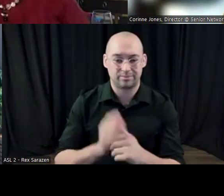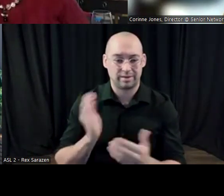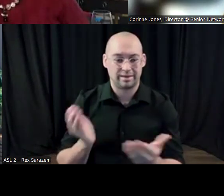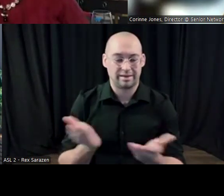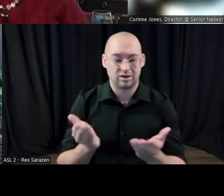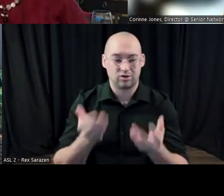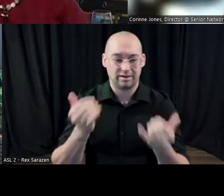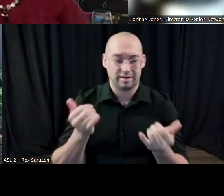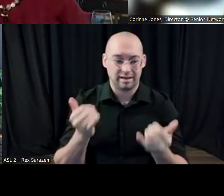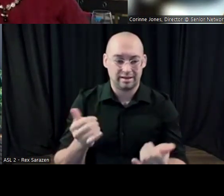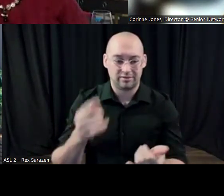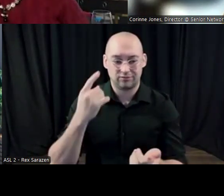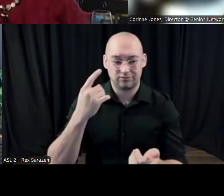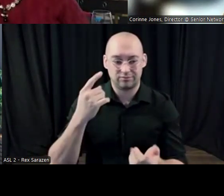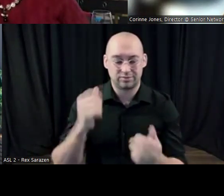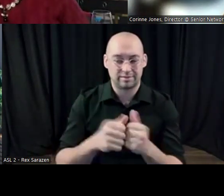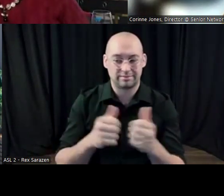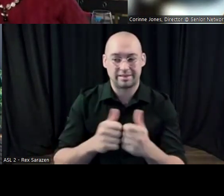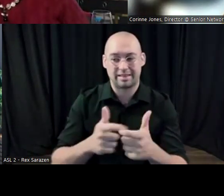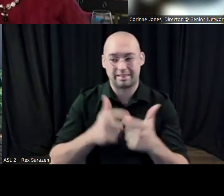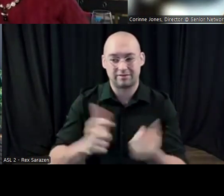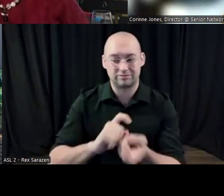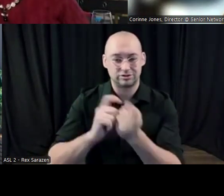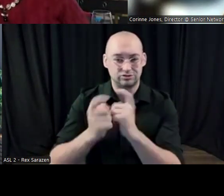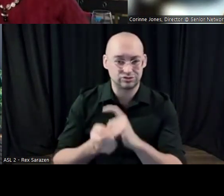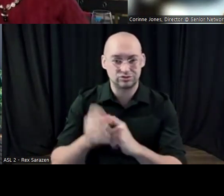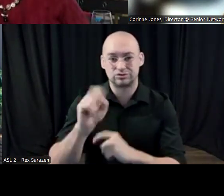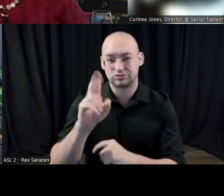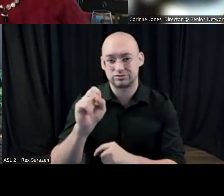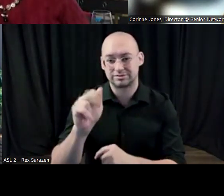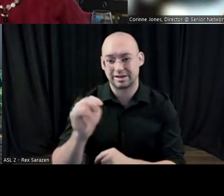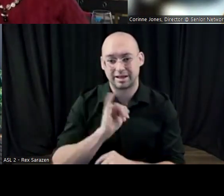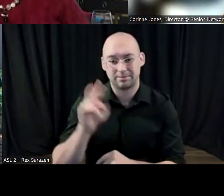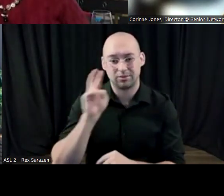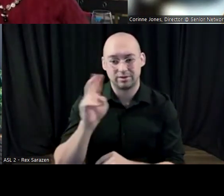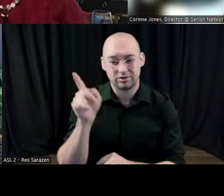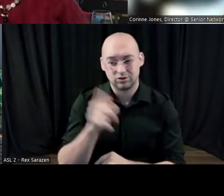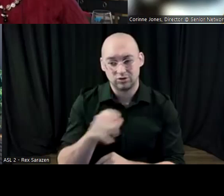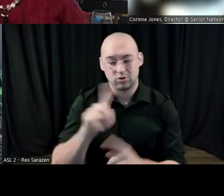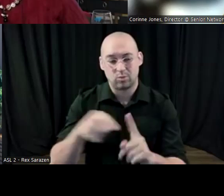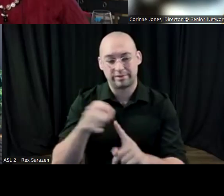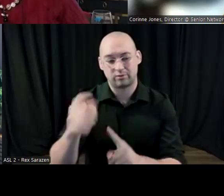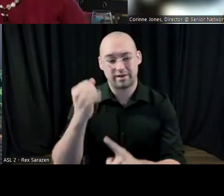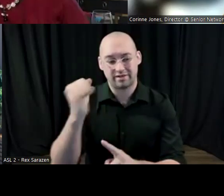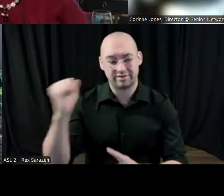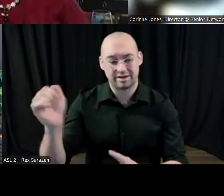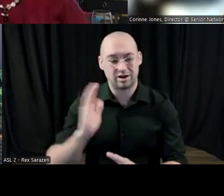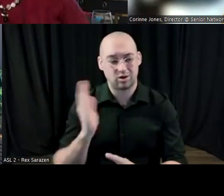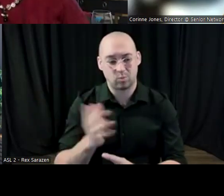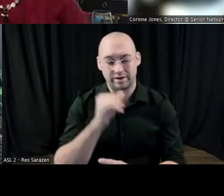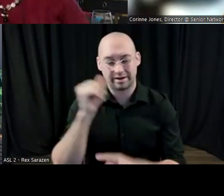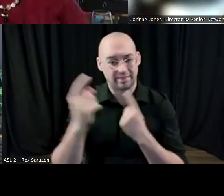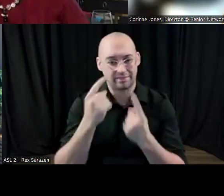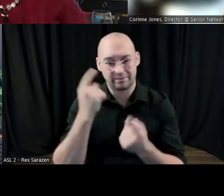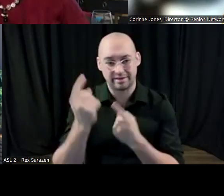today with a lot of transforming changes. And Susan, I'm looking at you. When you were an advocate, we didn't think